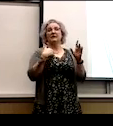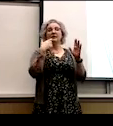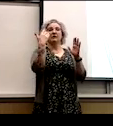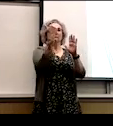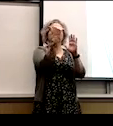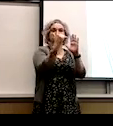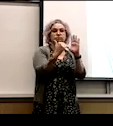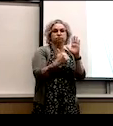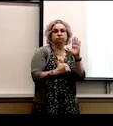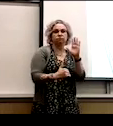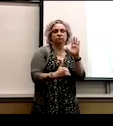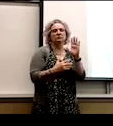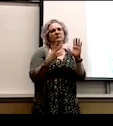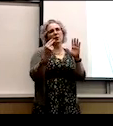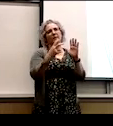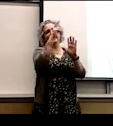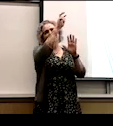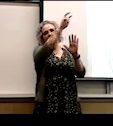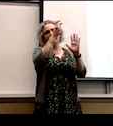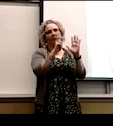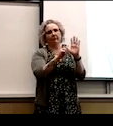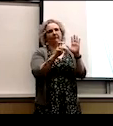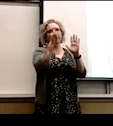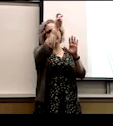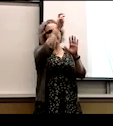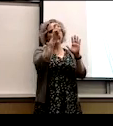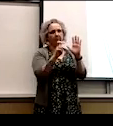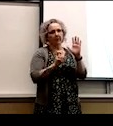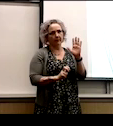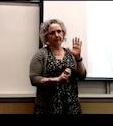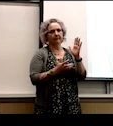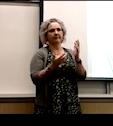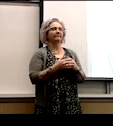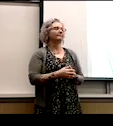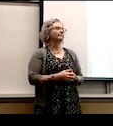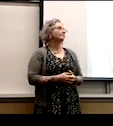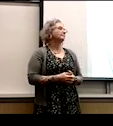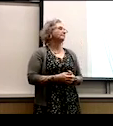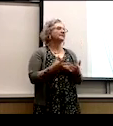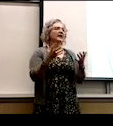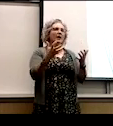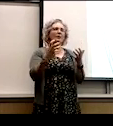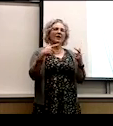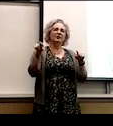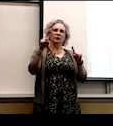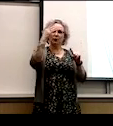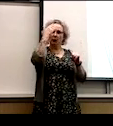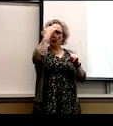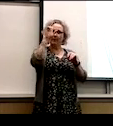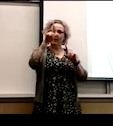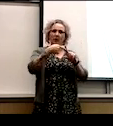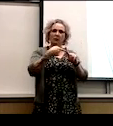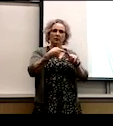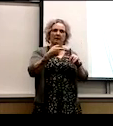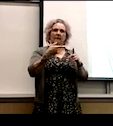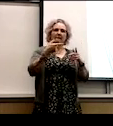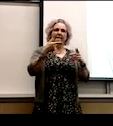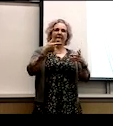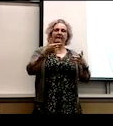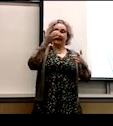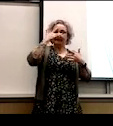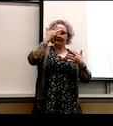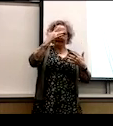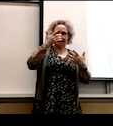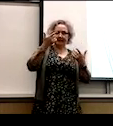all know the general physical features and so forth. I want to emphasize the medical comorbidities because they're very much